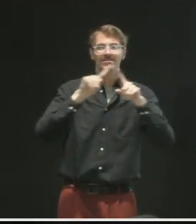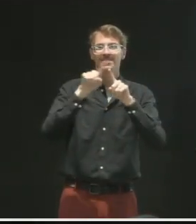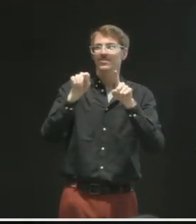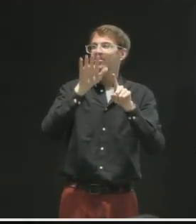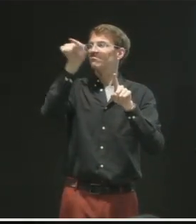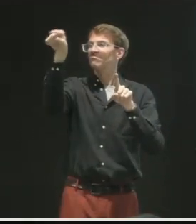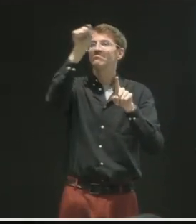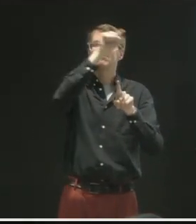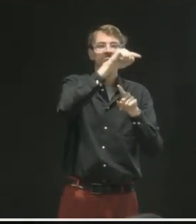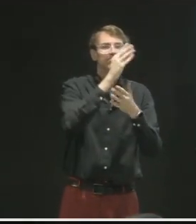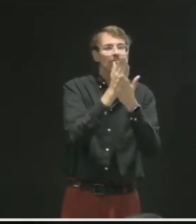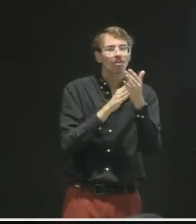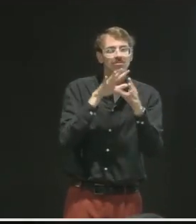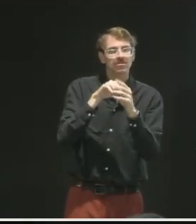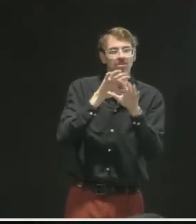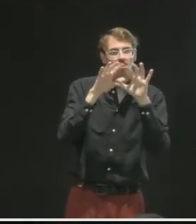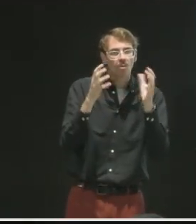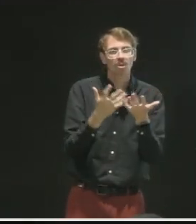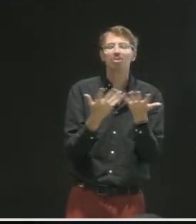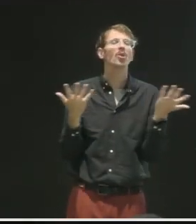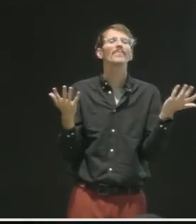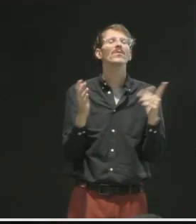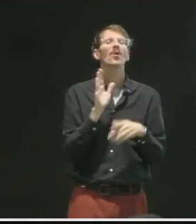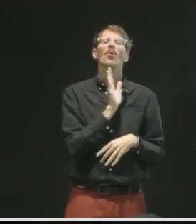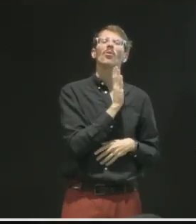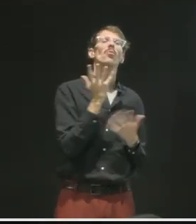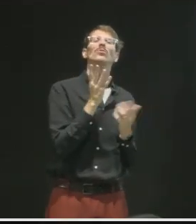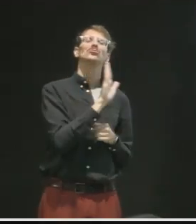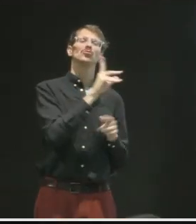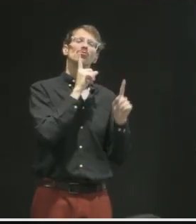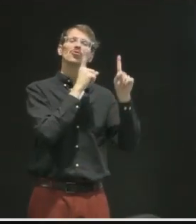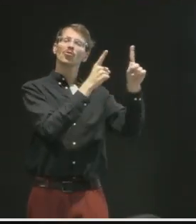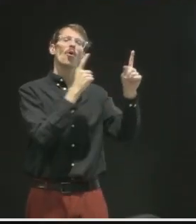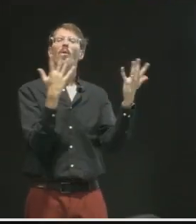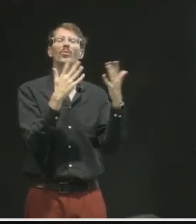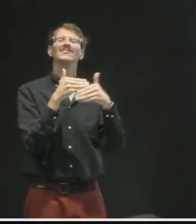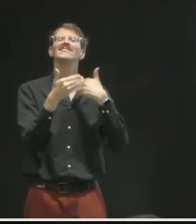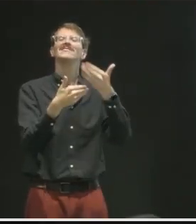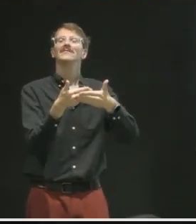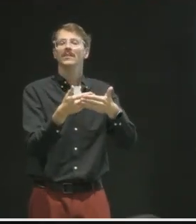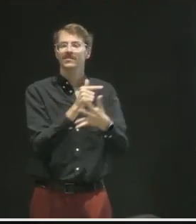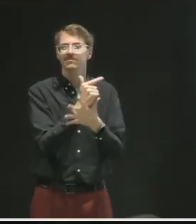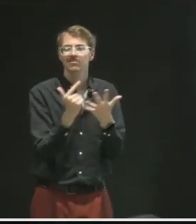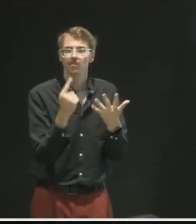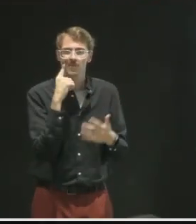What is your next steps for this work moving forward?